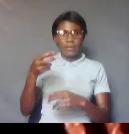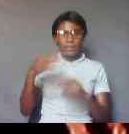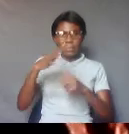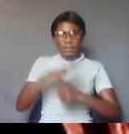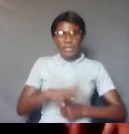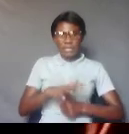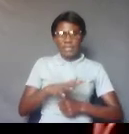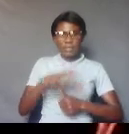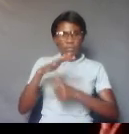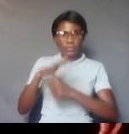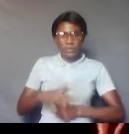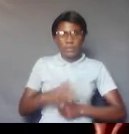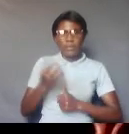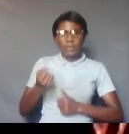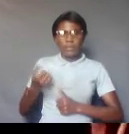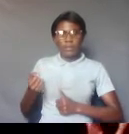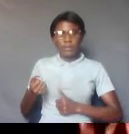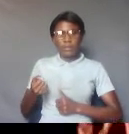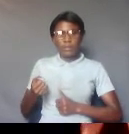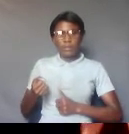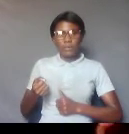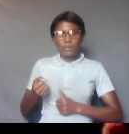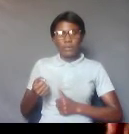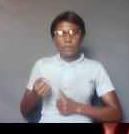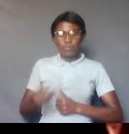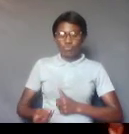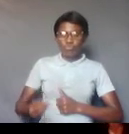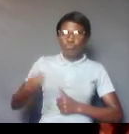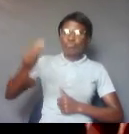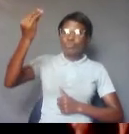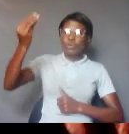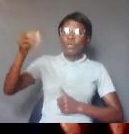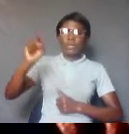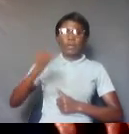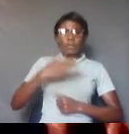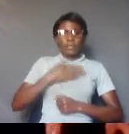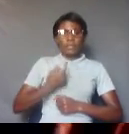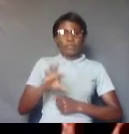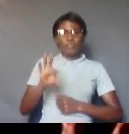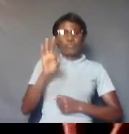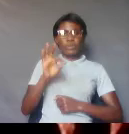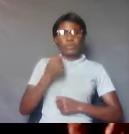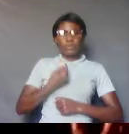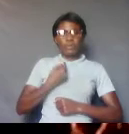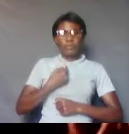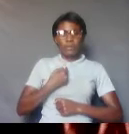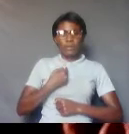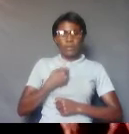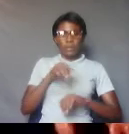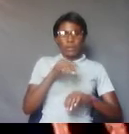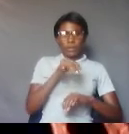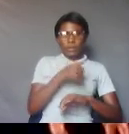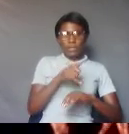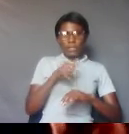identify myself in the context where I'm living and in the community where I'm living. And hence, maybe that